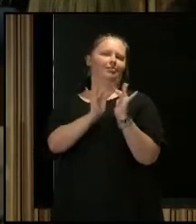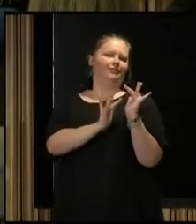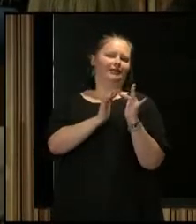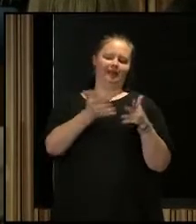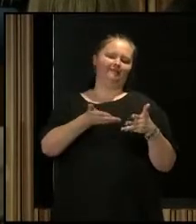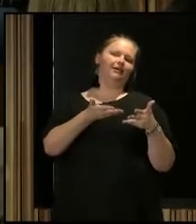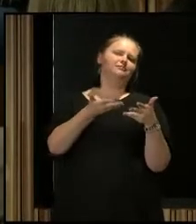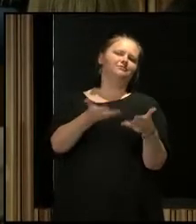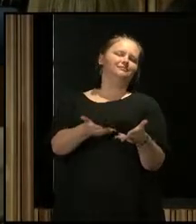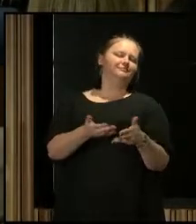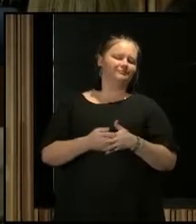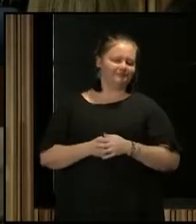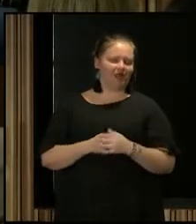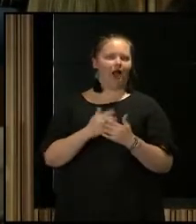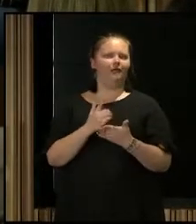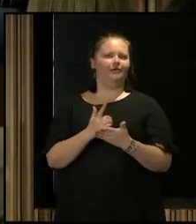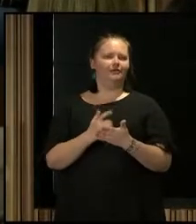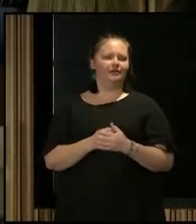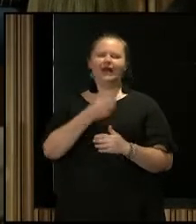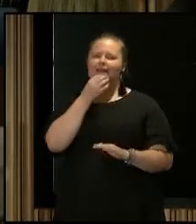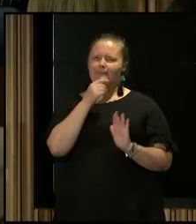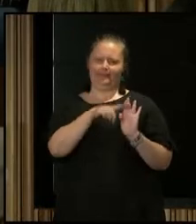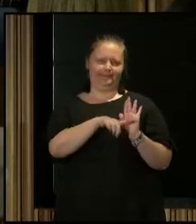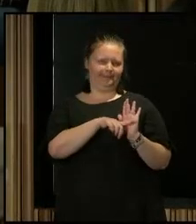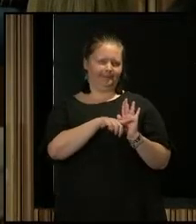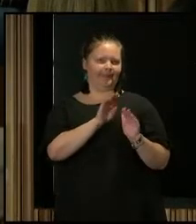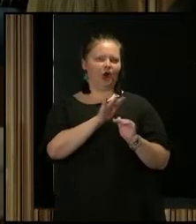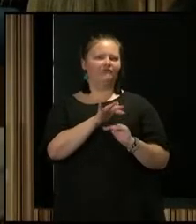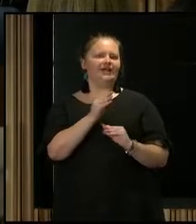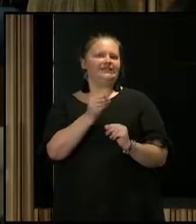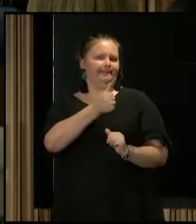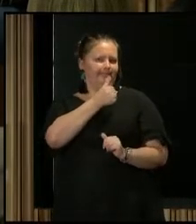us so much where there is a little bit of negativity around some pub choir